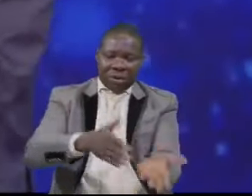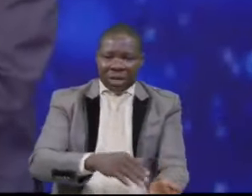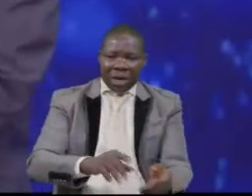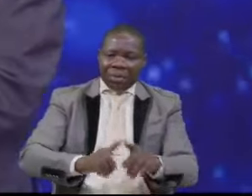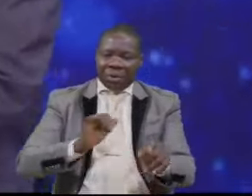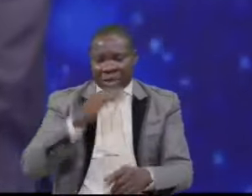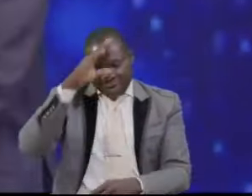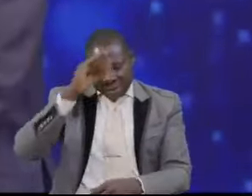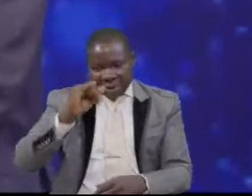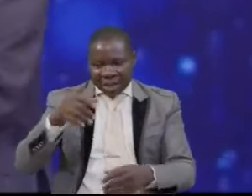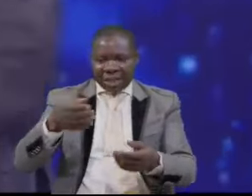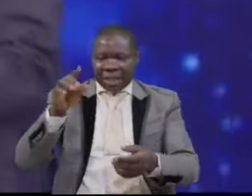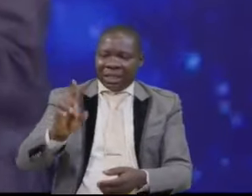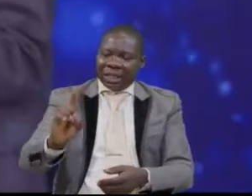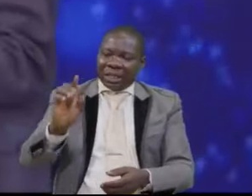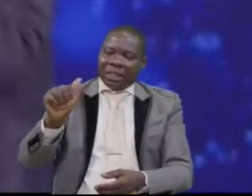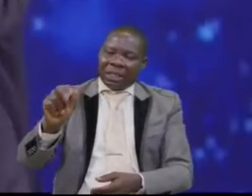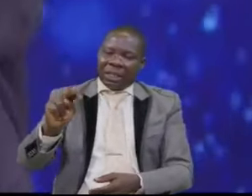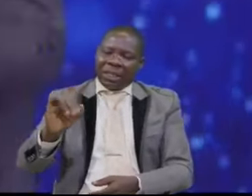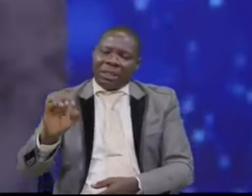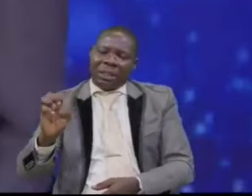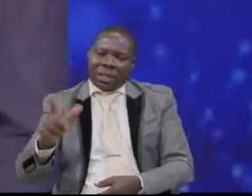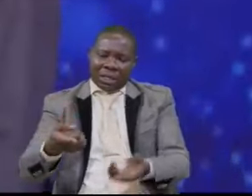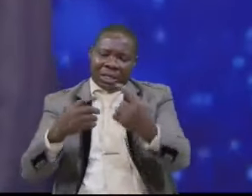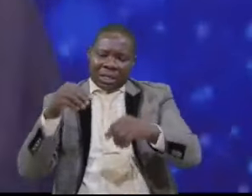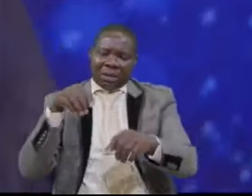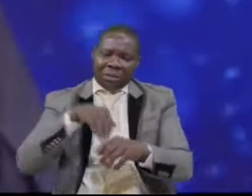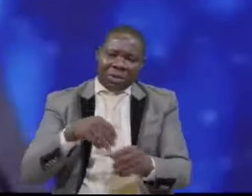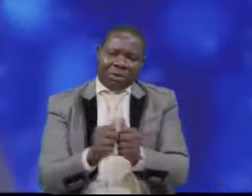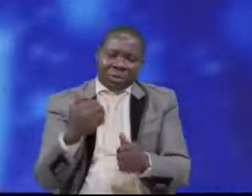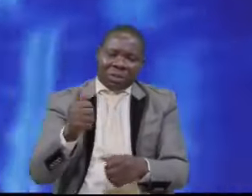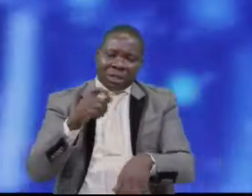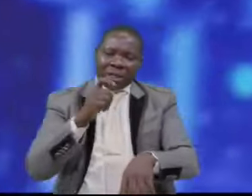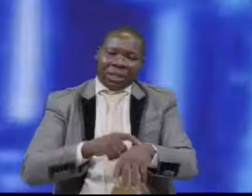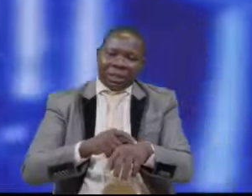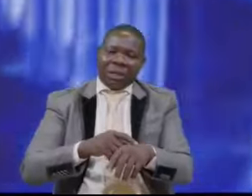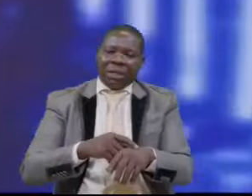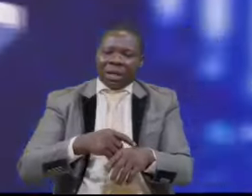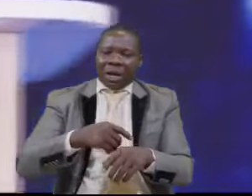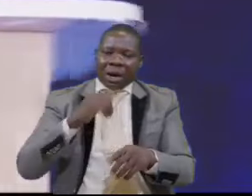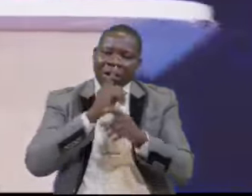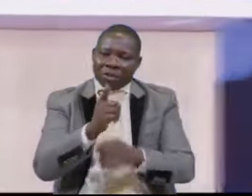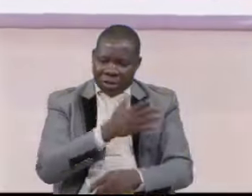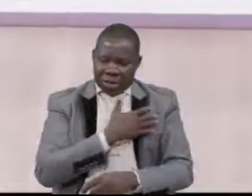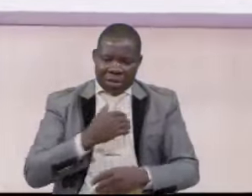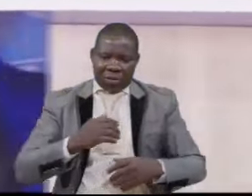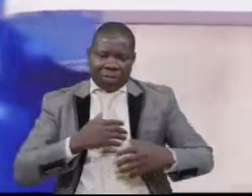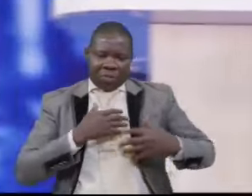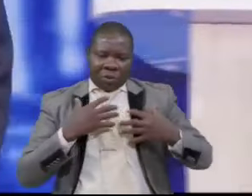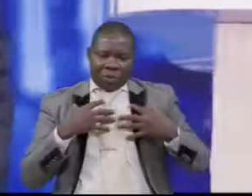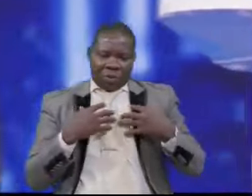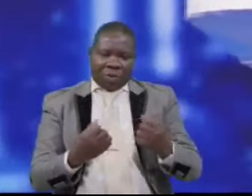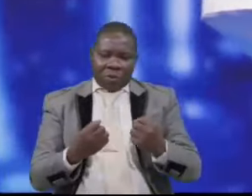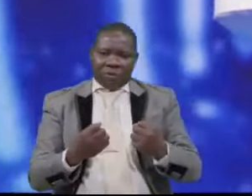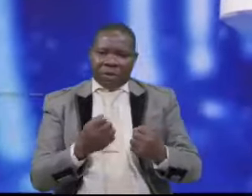times assurance and 10 times confidence, and he says, give me time, I'll get back to you. Don't